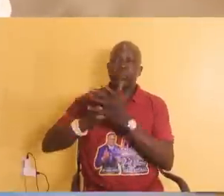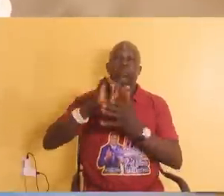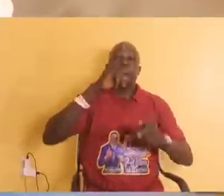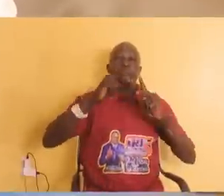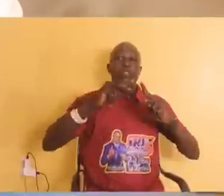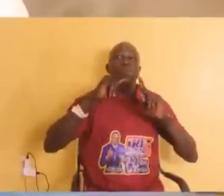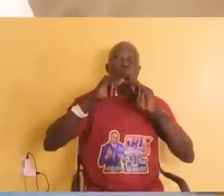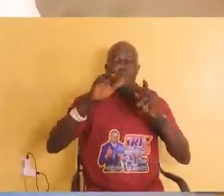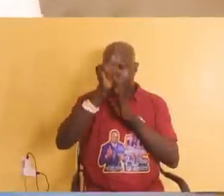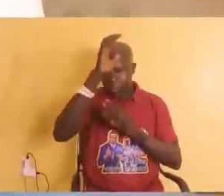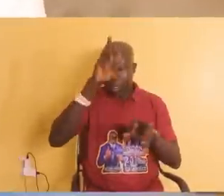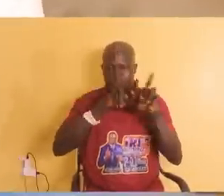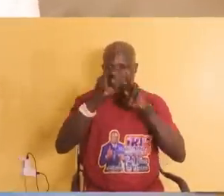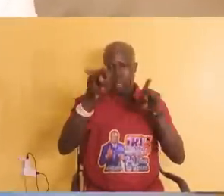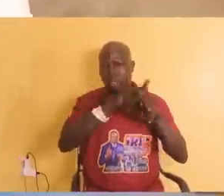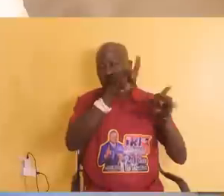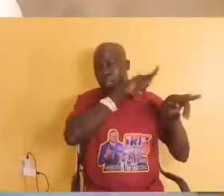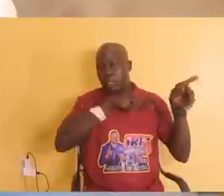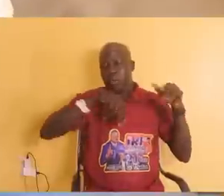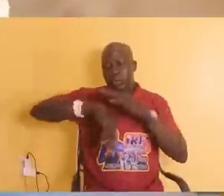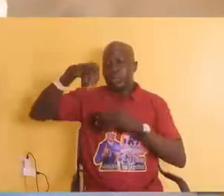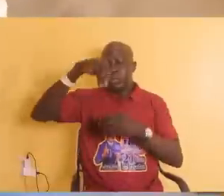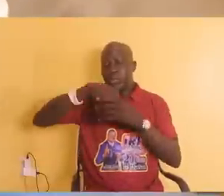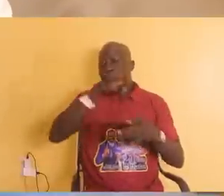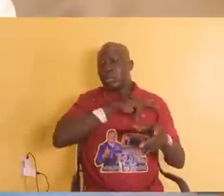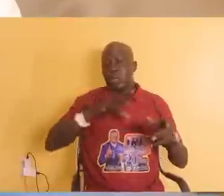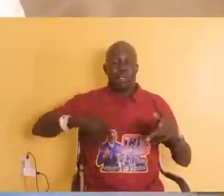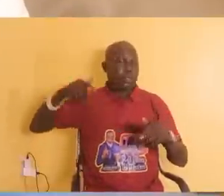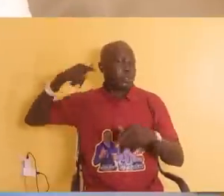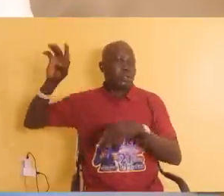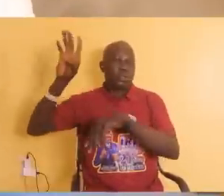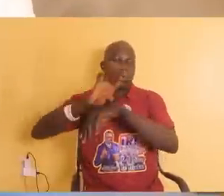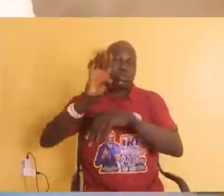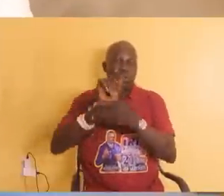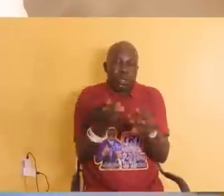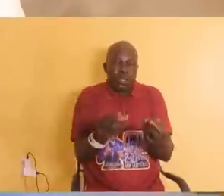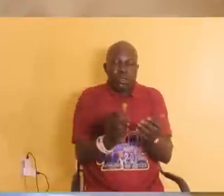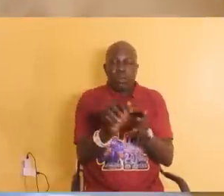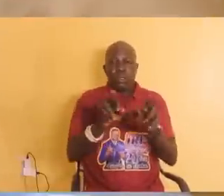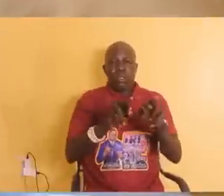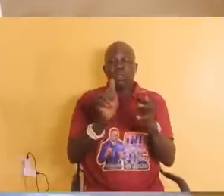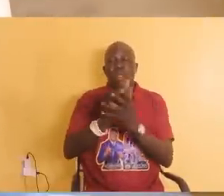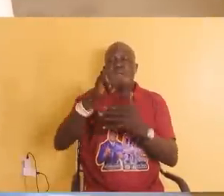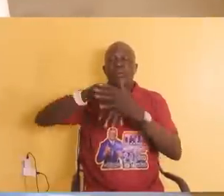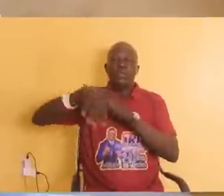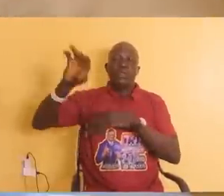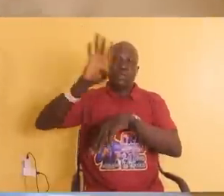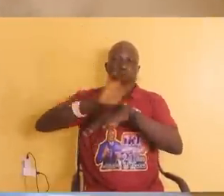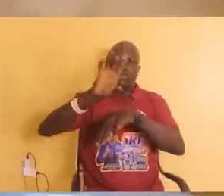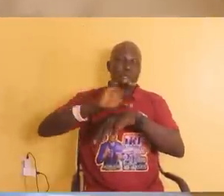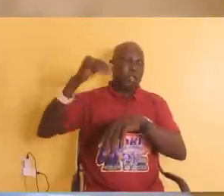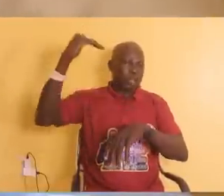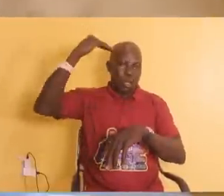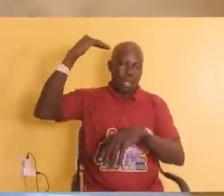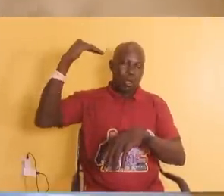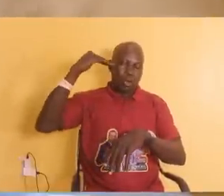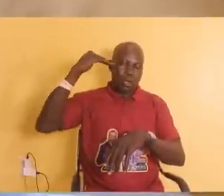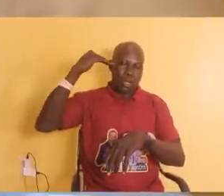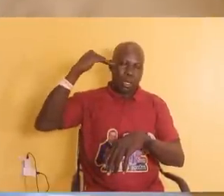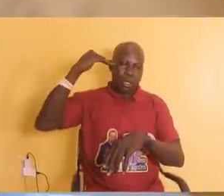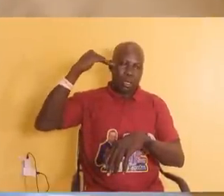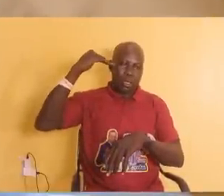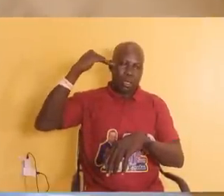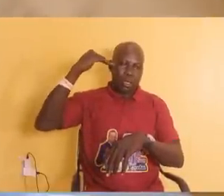JP Babasebioba lati ijo Seed of Golden Church, Land of Reality. Ti olujo wa ni Baremo